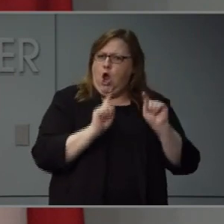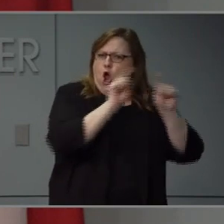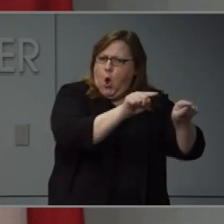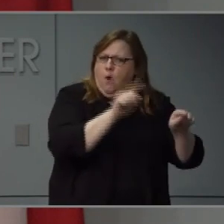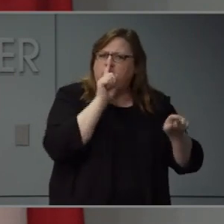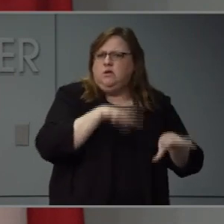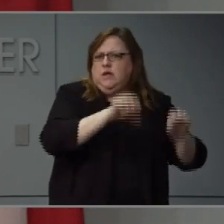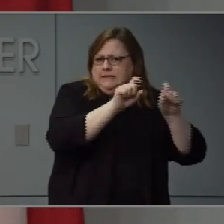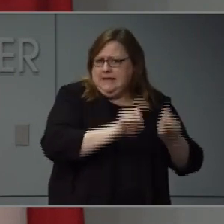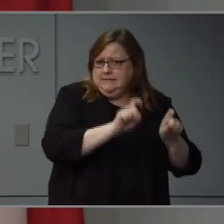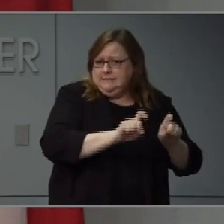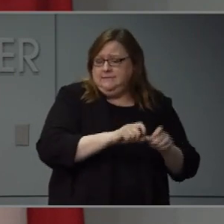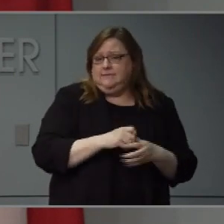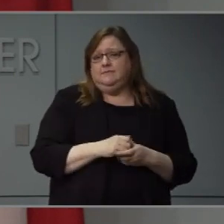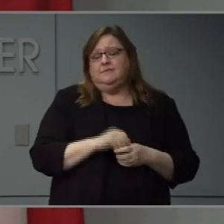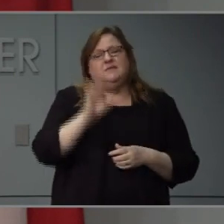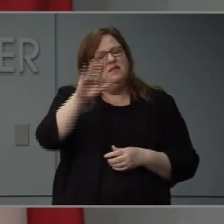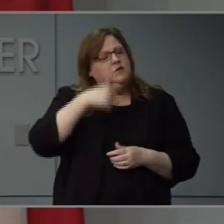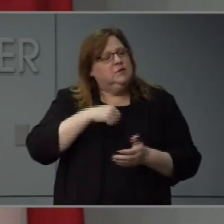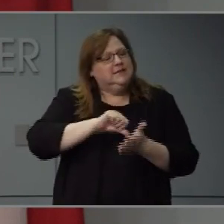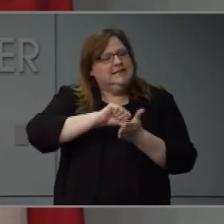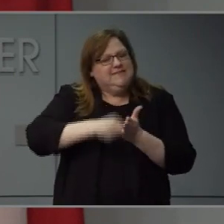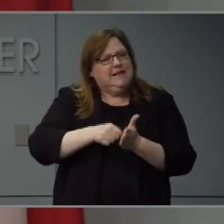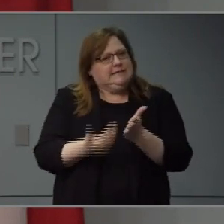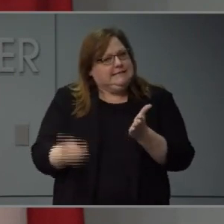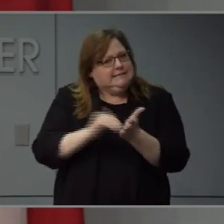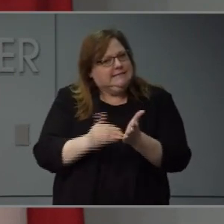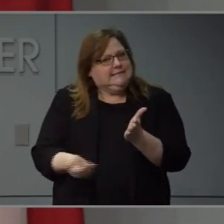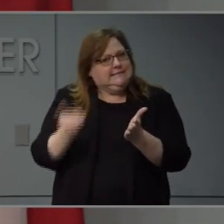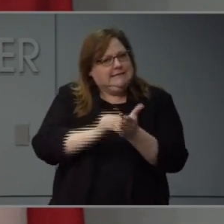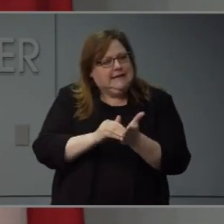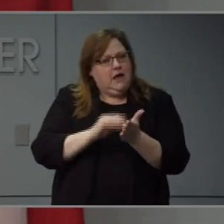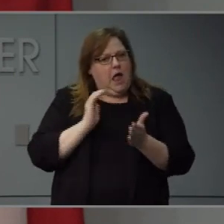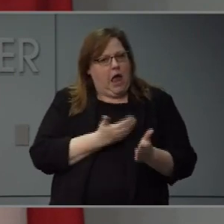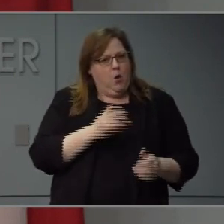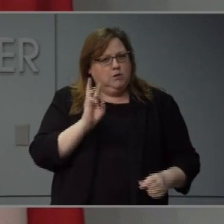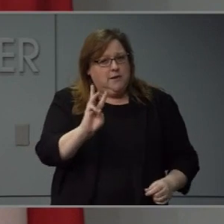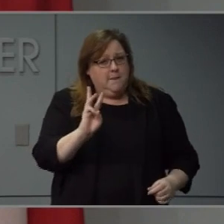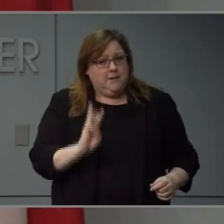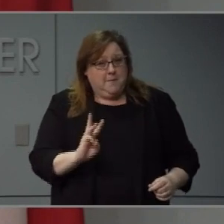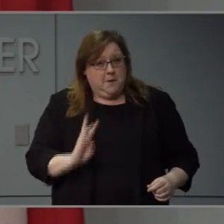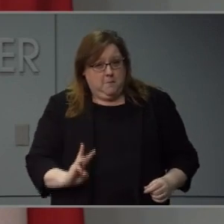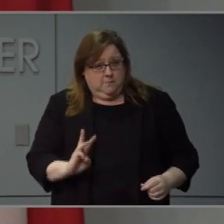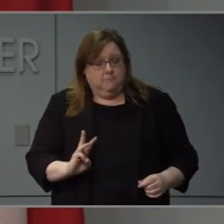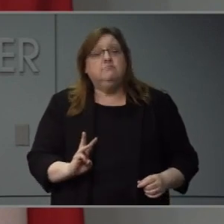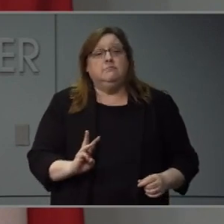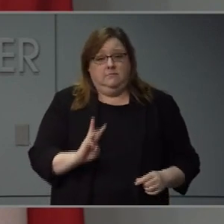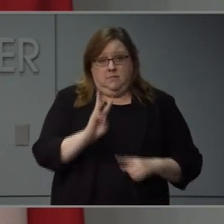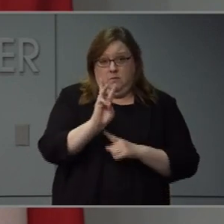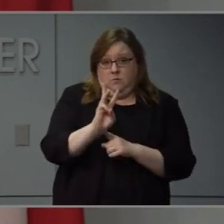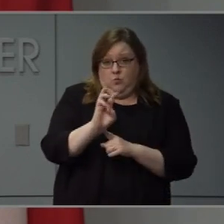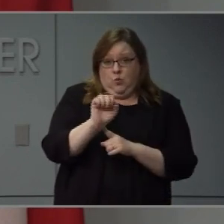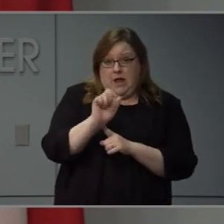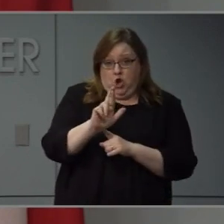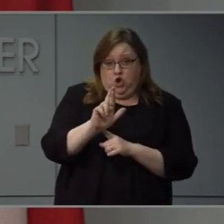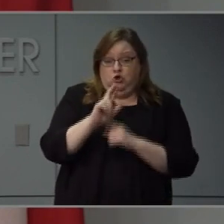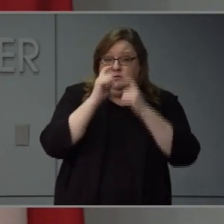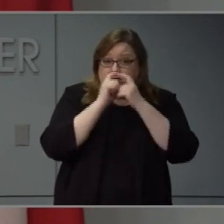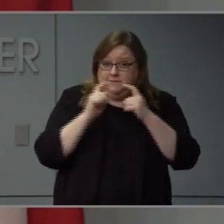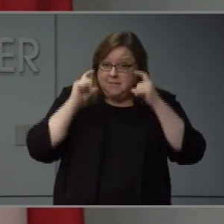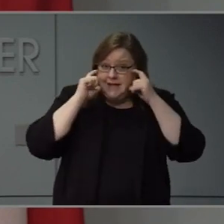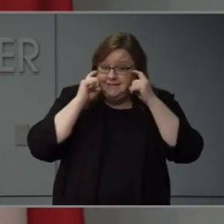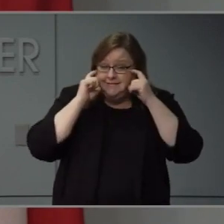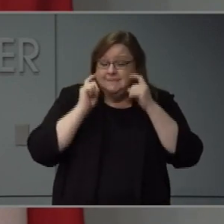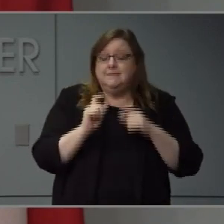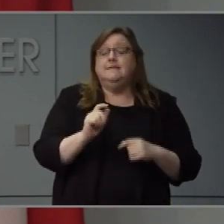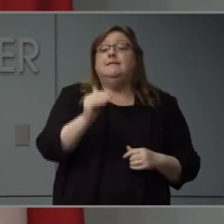wash. Wear a cloth face covering, wait 6 feet apart, and wash your hands often or use hand sanitizer.